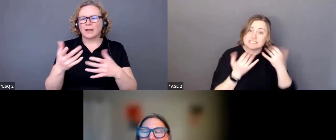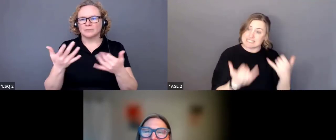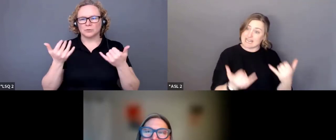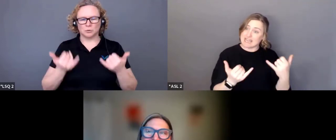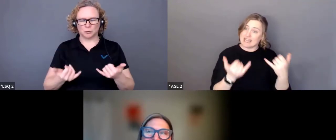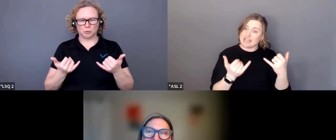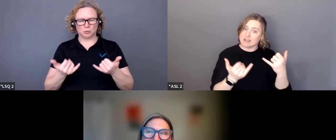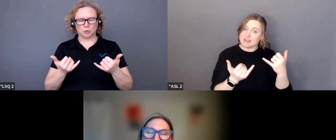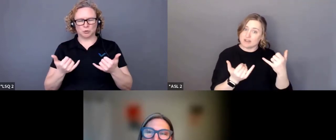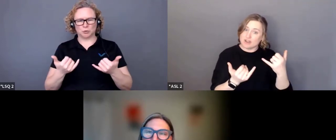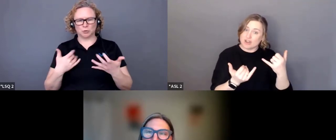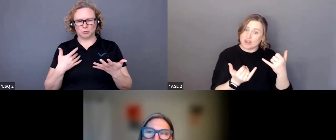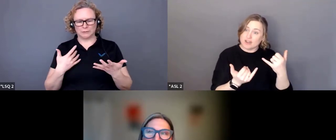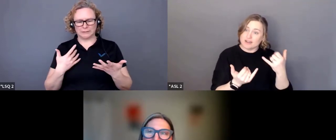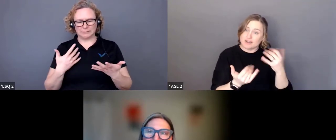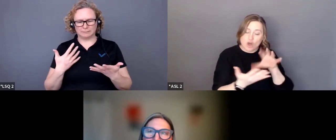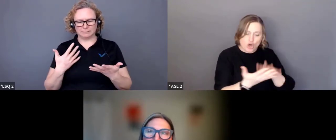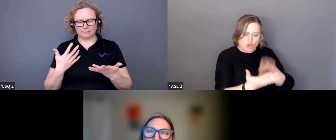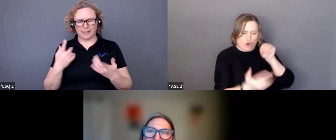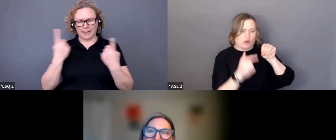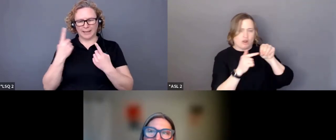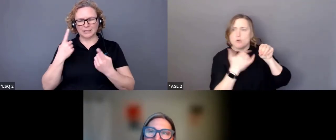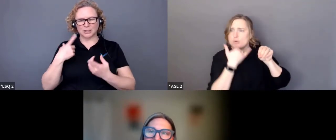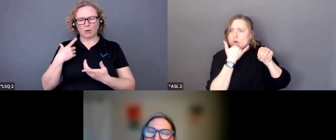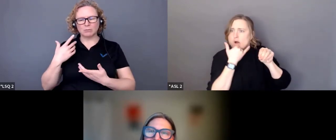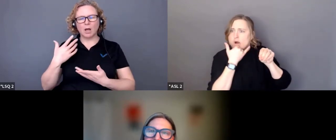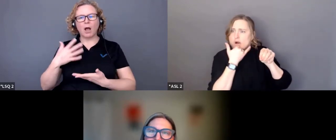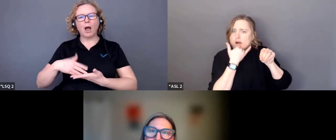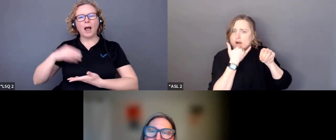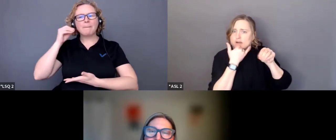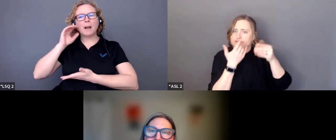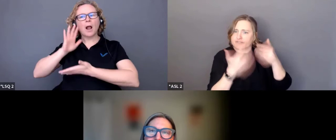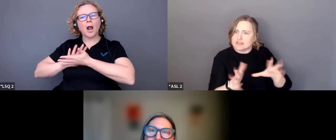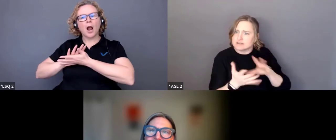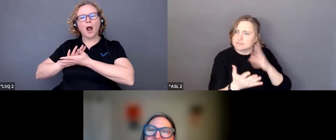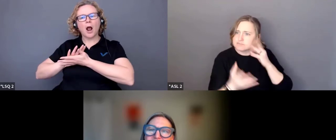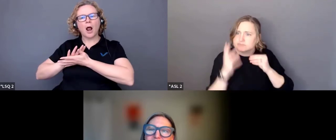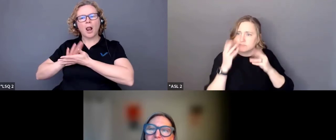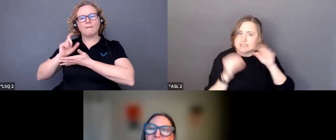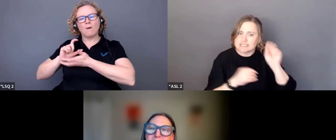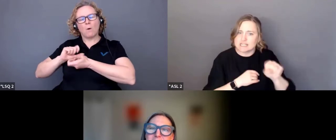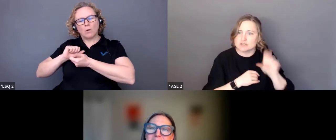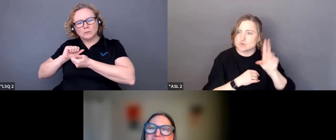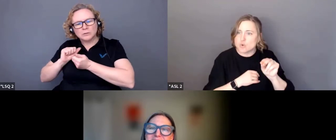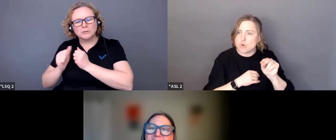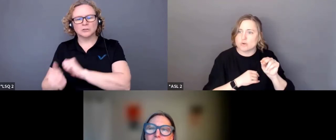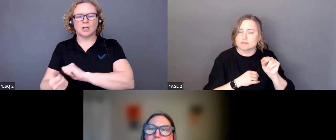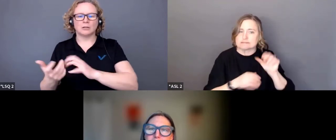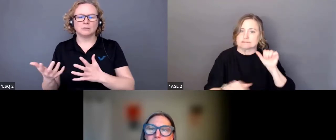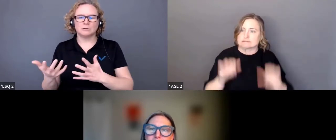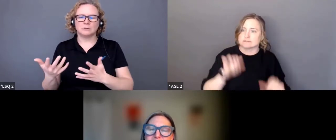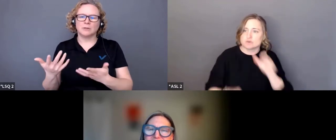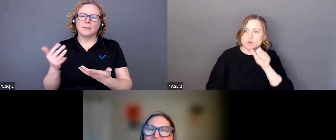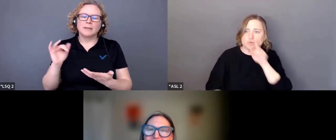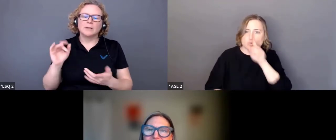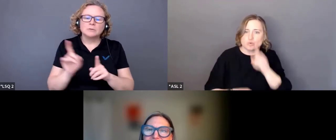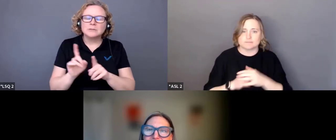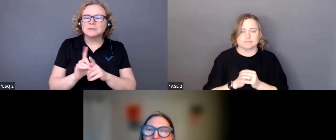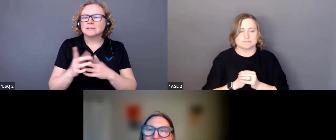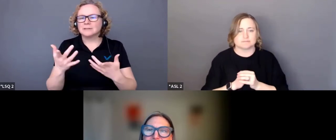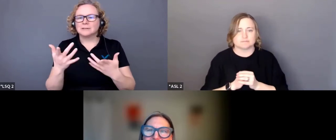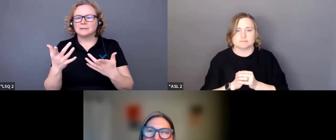unsure. Such a big part of this work is not just gaining new knowledge, but